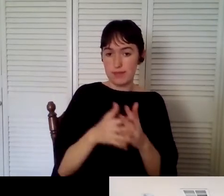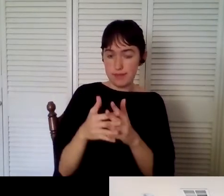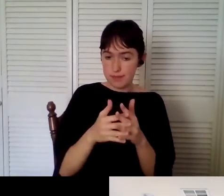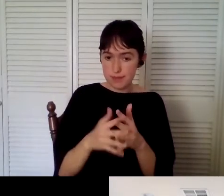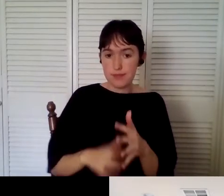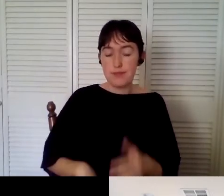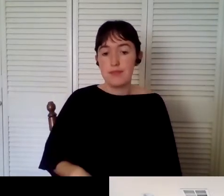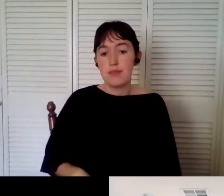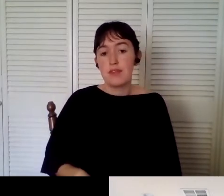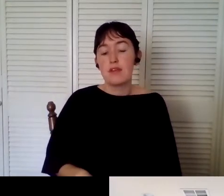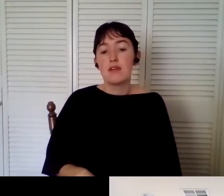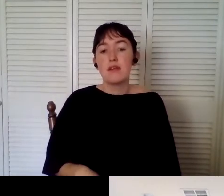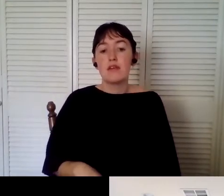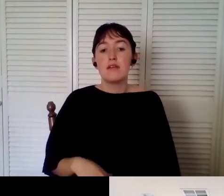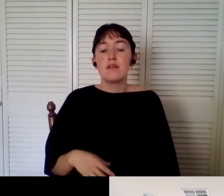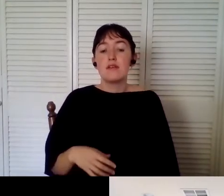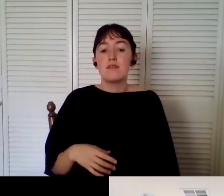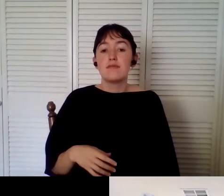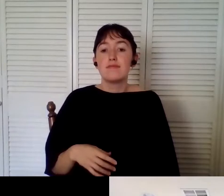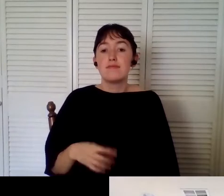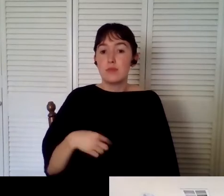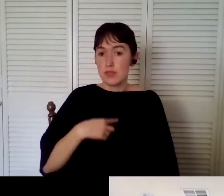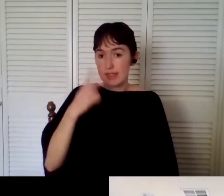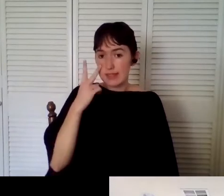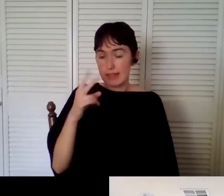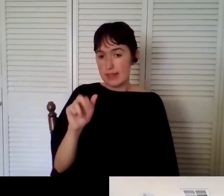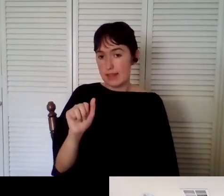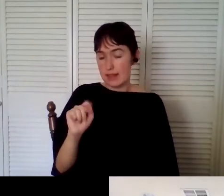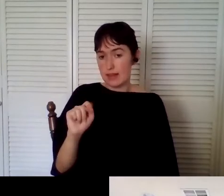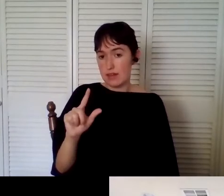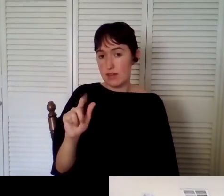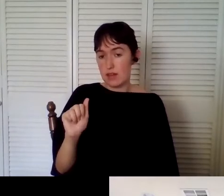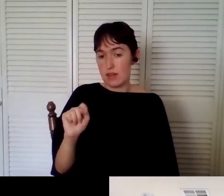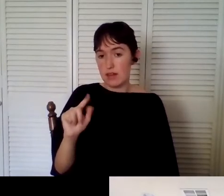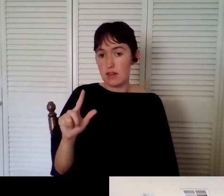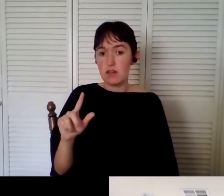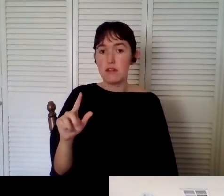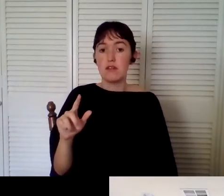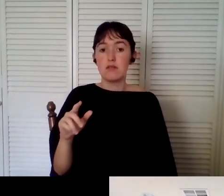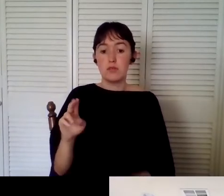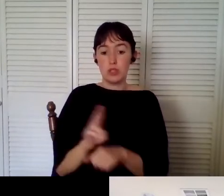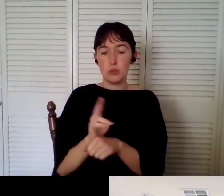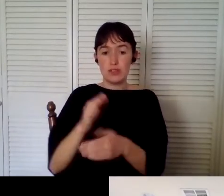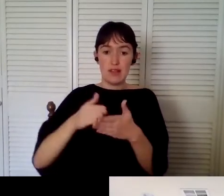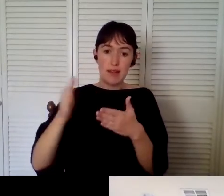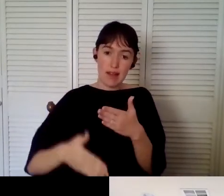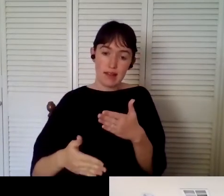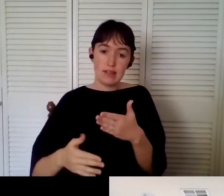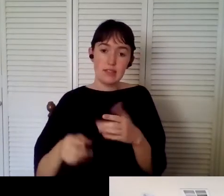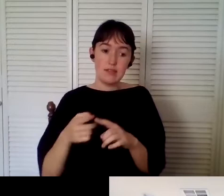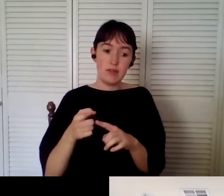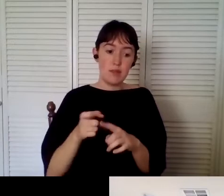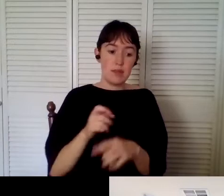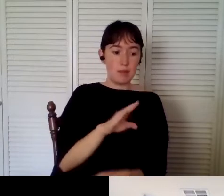atlatl use end around the turn from BCE to